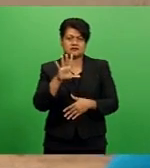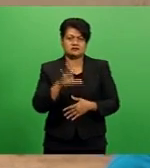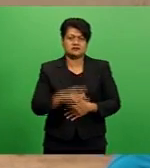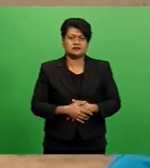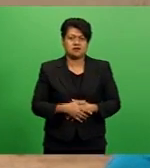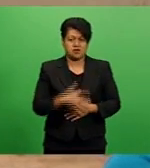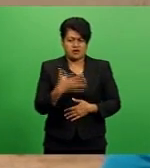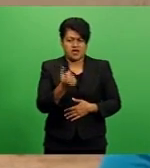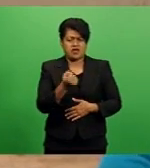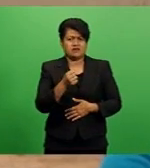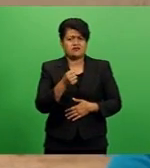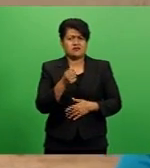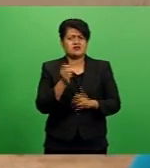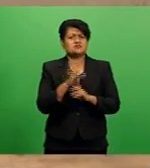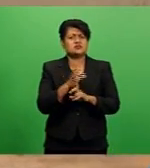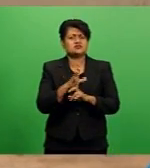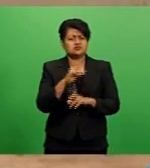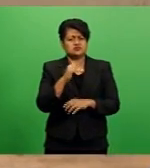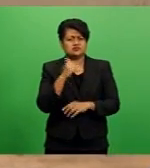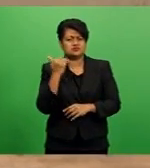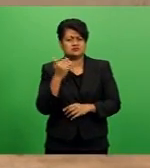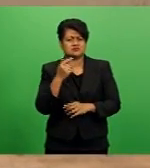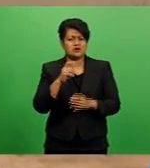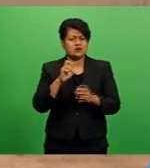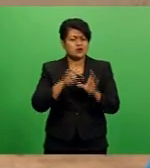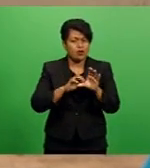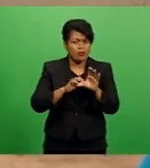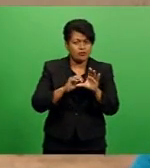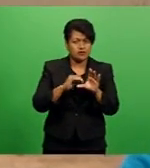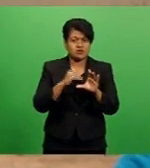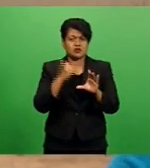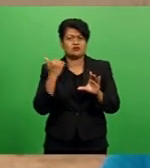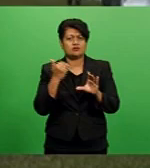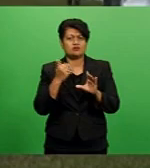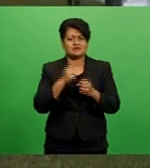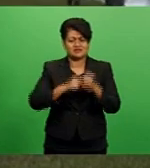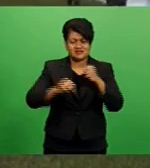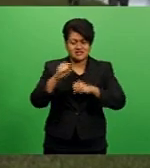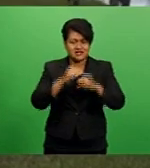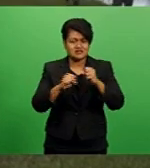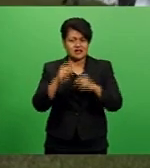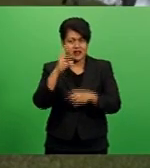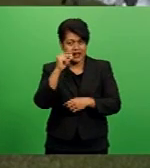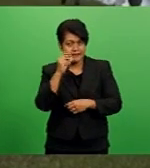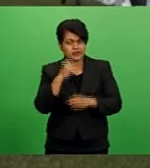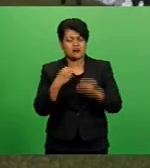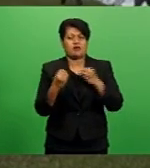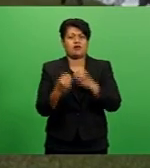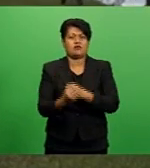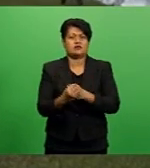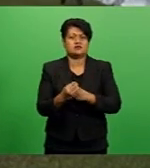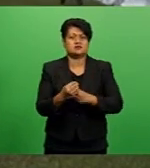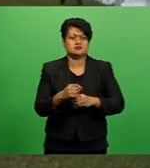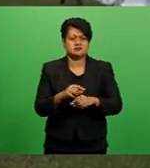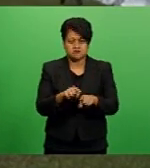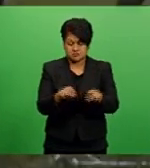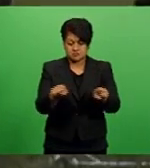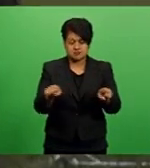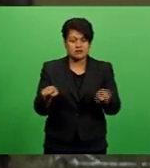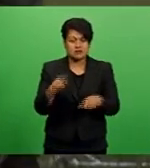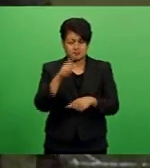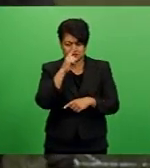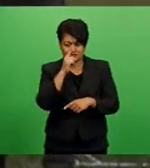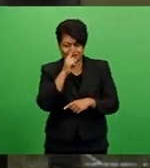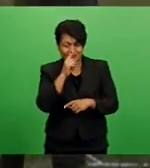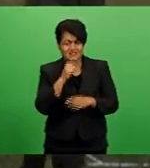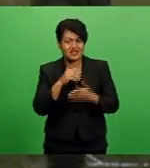special rooms, the computer lab, the science lab, plus the library, and of course our office. Outside, RFMF personnel are setting